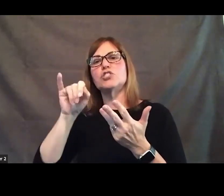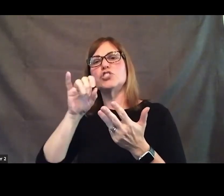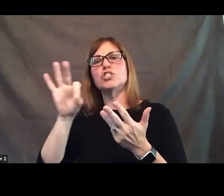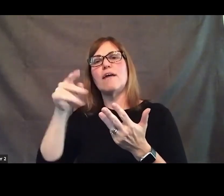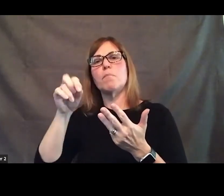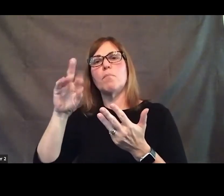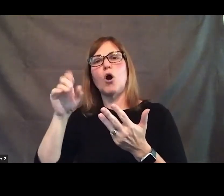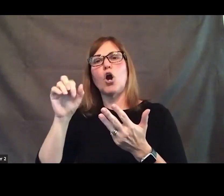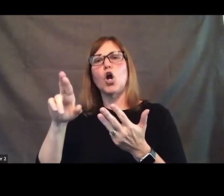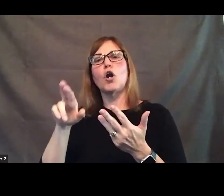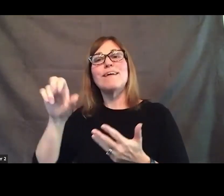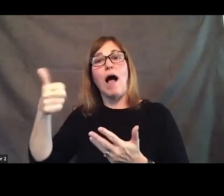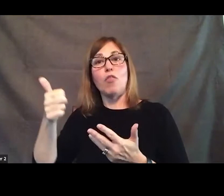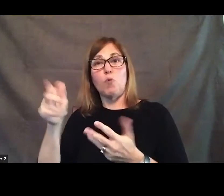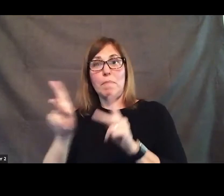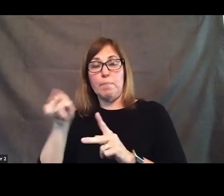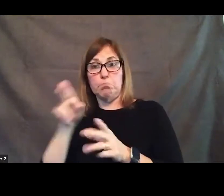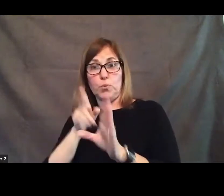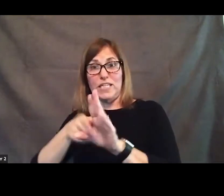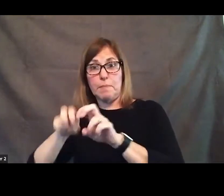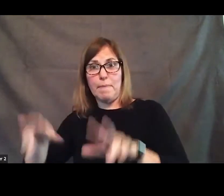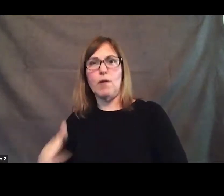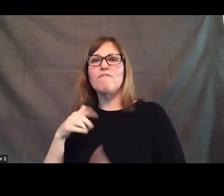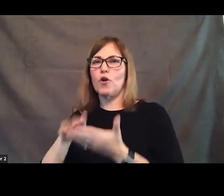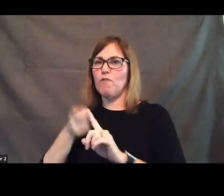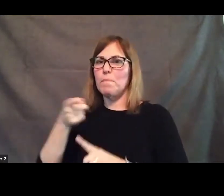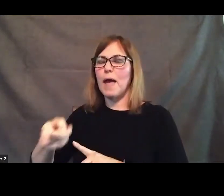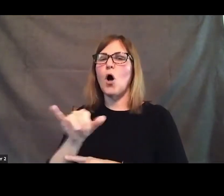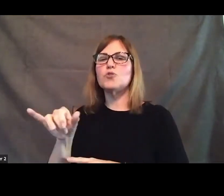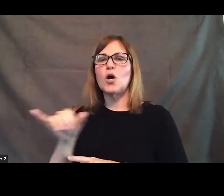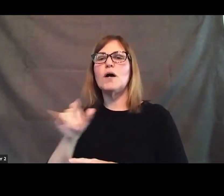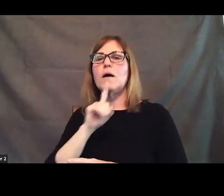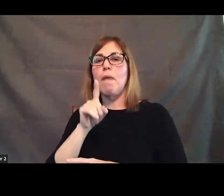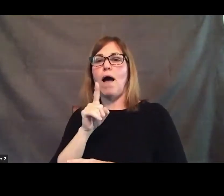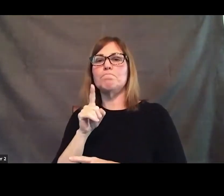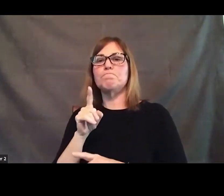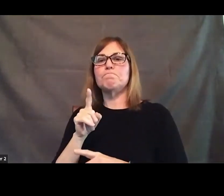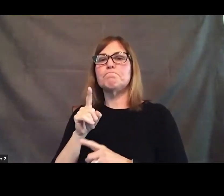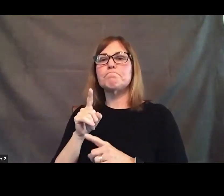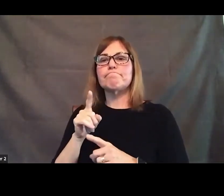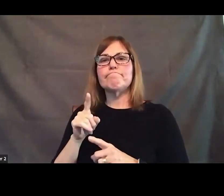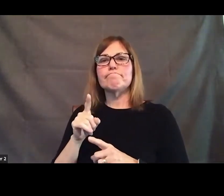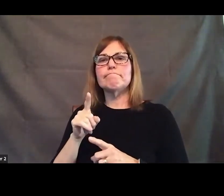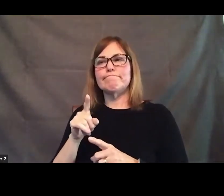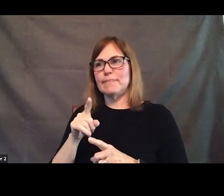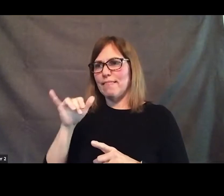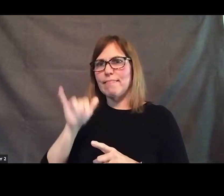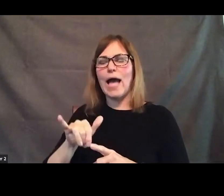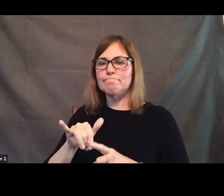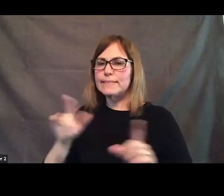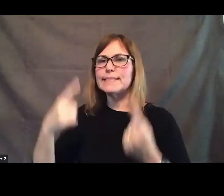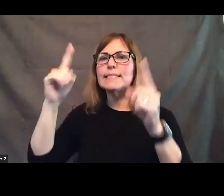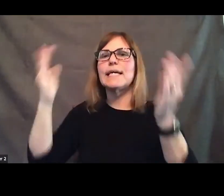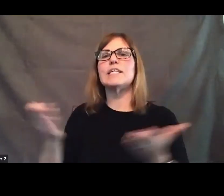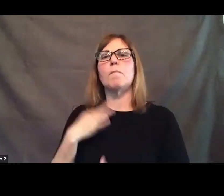as well. Addressing the remaining challenges to mobility in Pittsburgh requires advocacy and activism, as was needed for